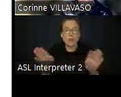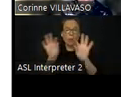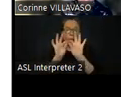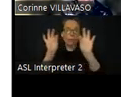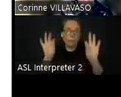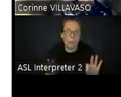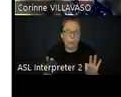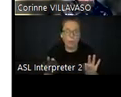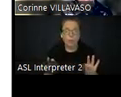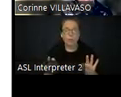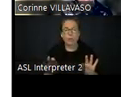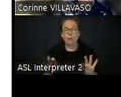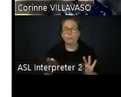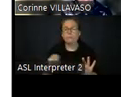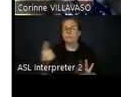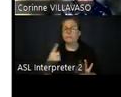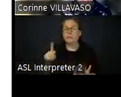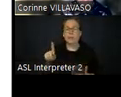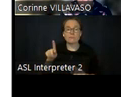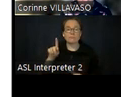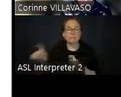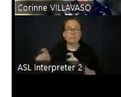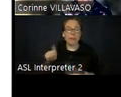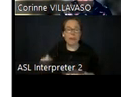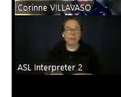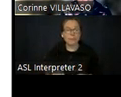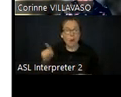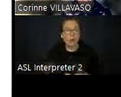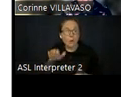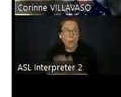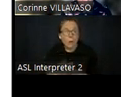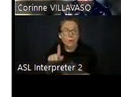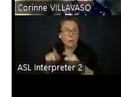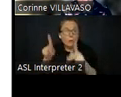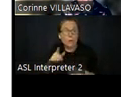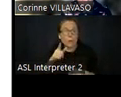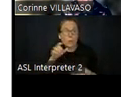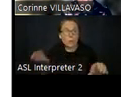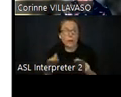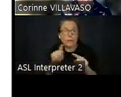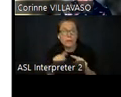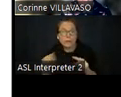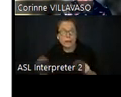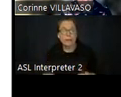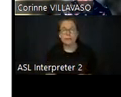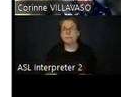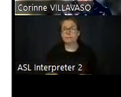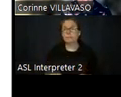generalized questionnaires about, you know, are you married to someone who does X or did you do this in the past?